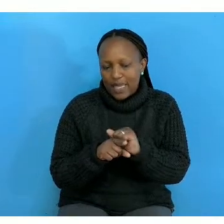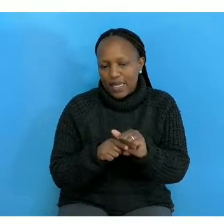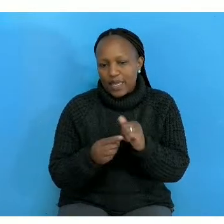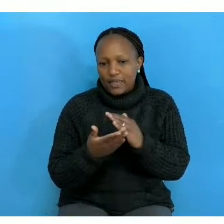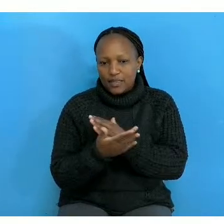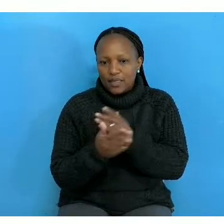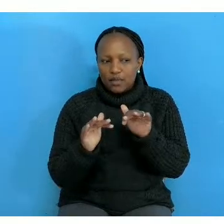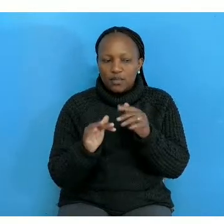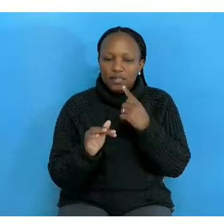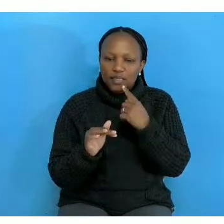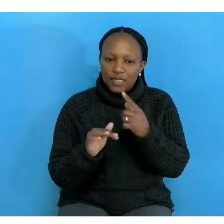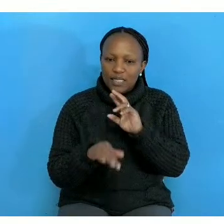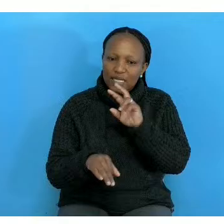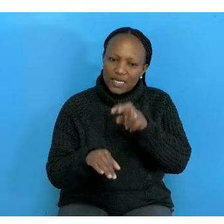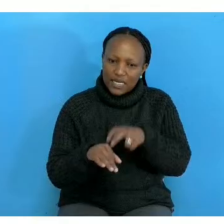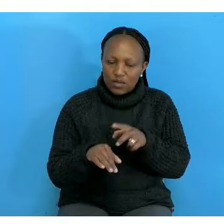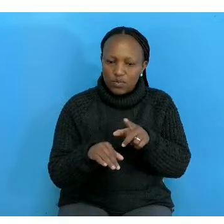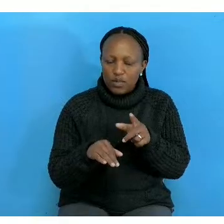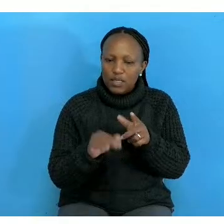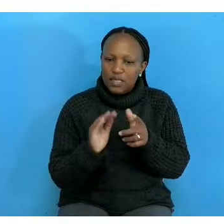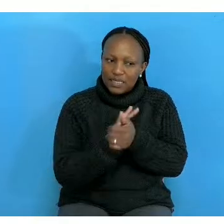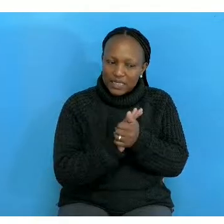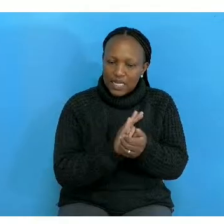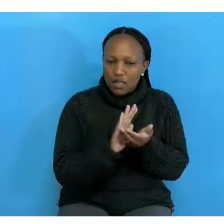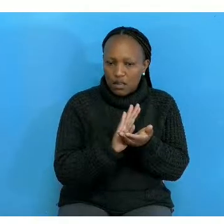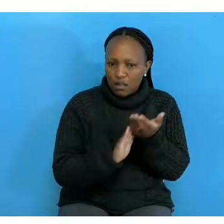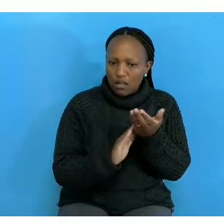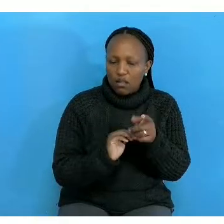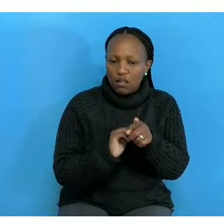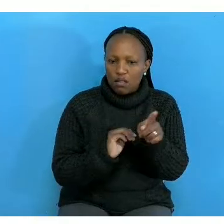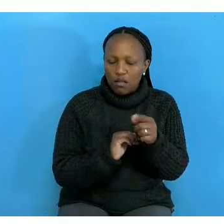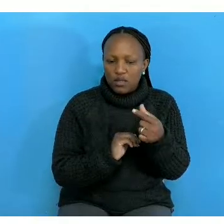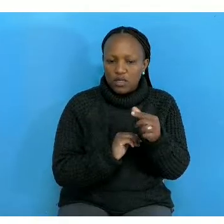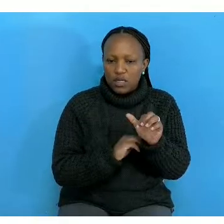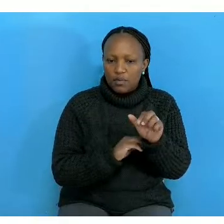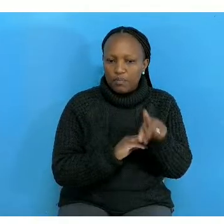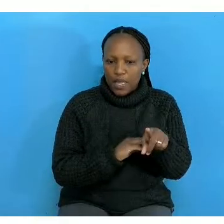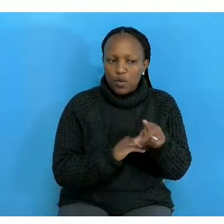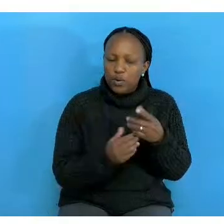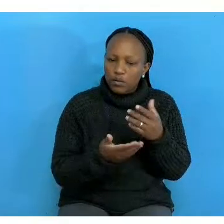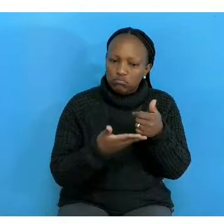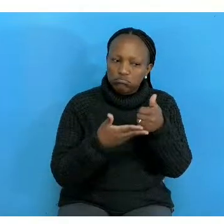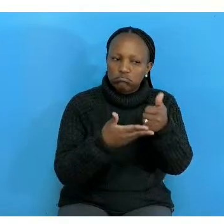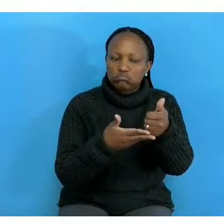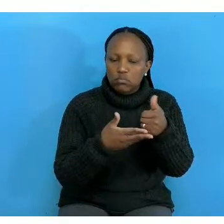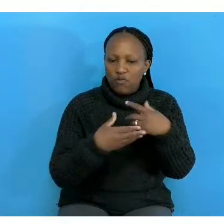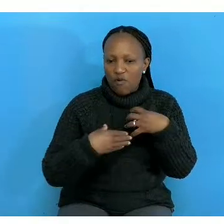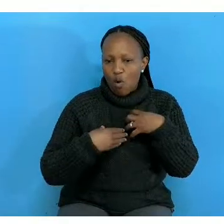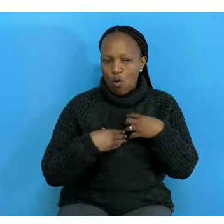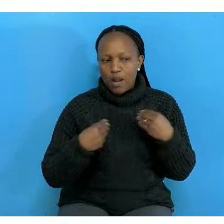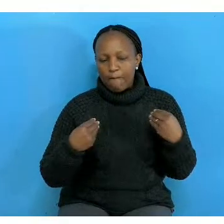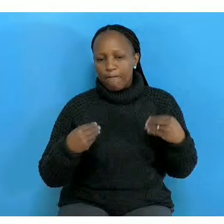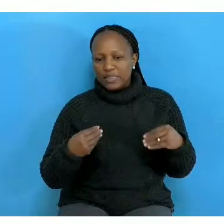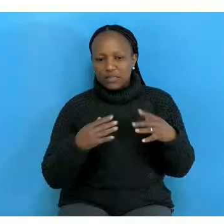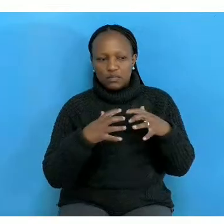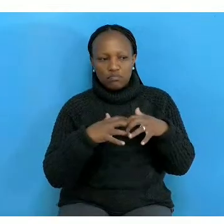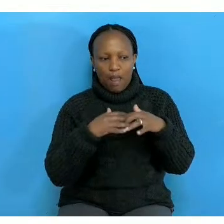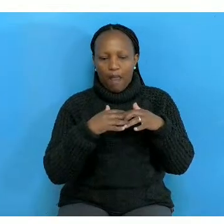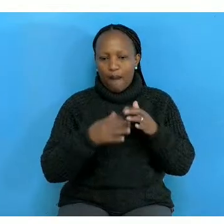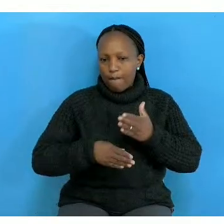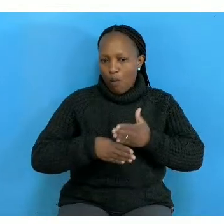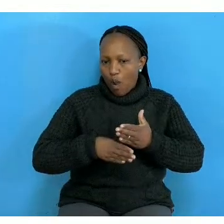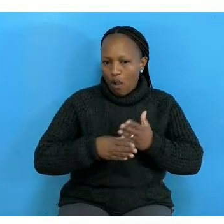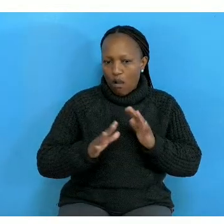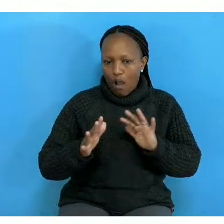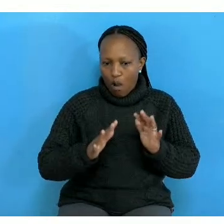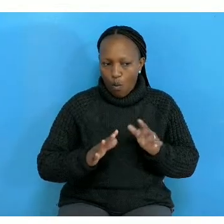need upskilling. GEP, you can be assisted with entrepreneurial skills. But if you look at the development space, it's not only